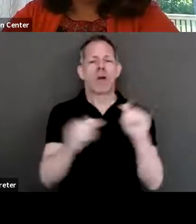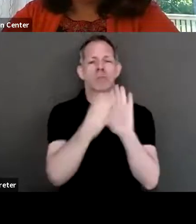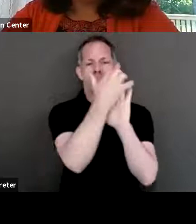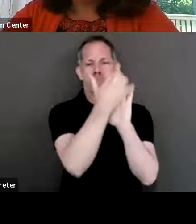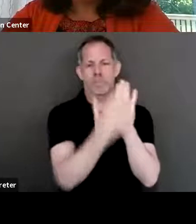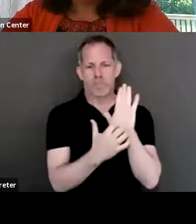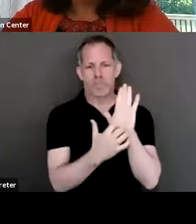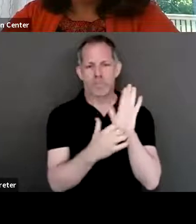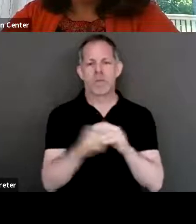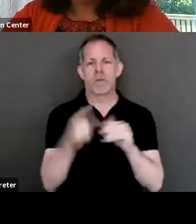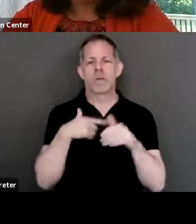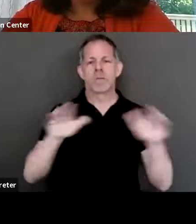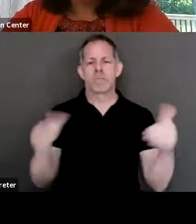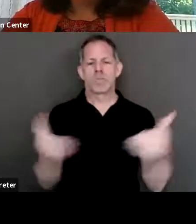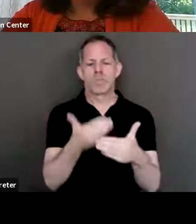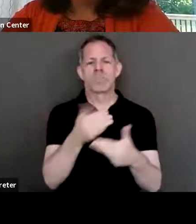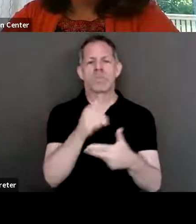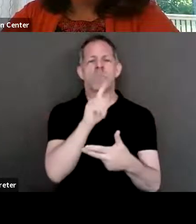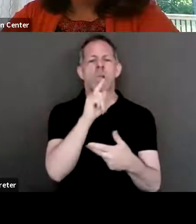just a minute.